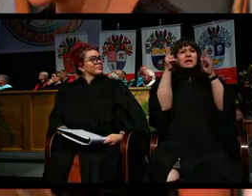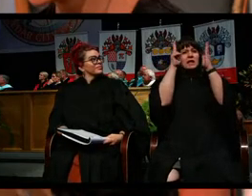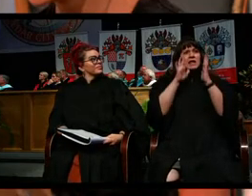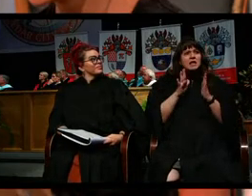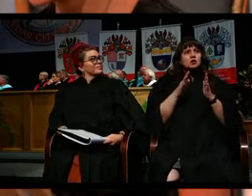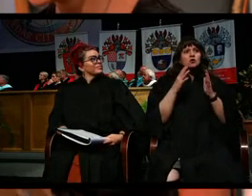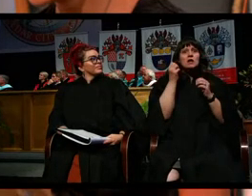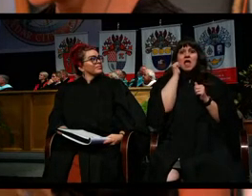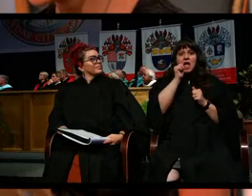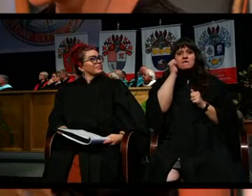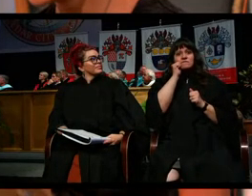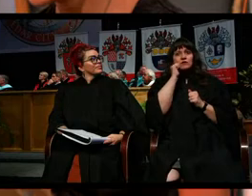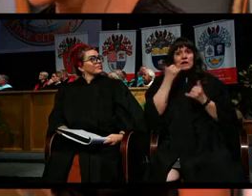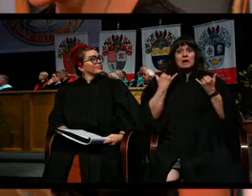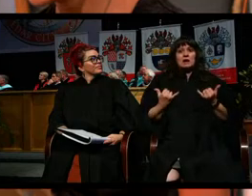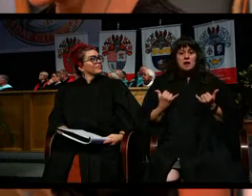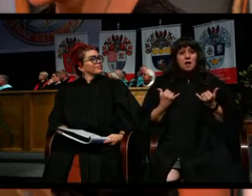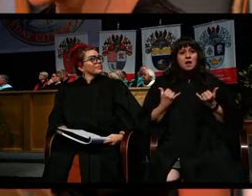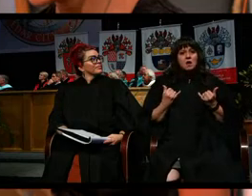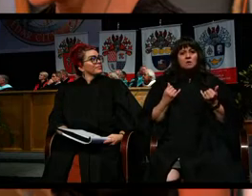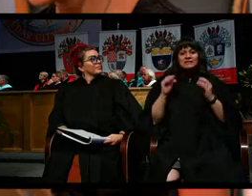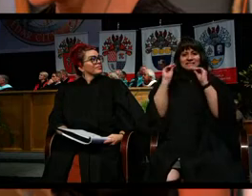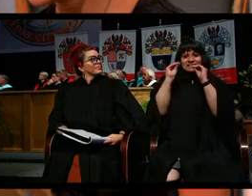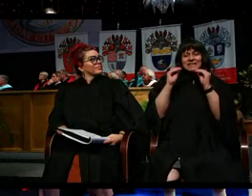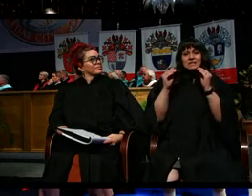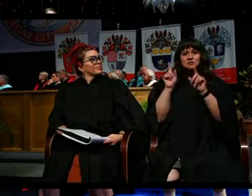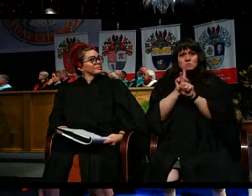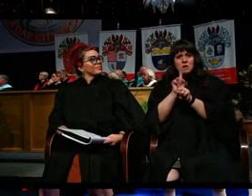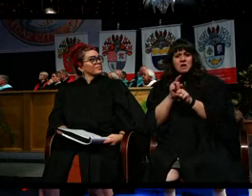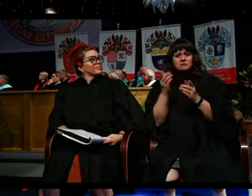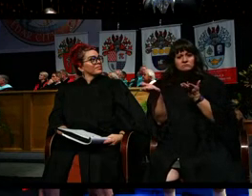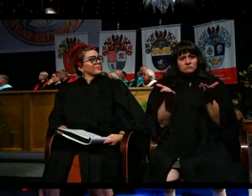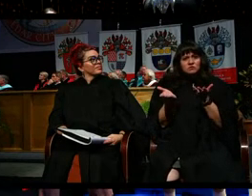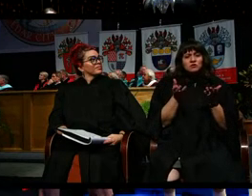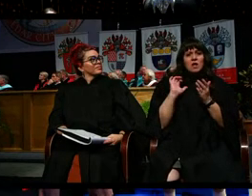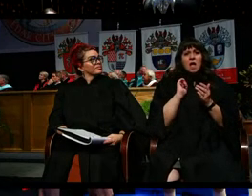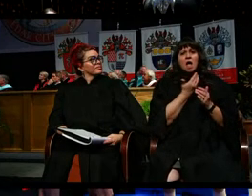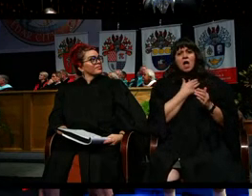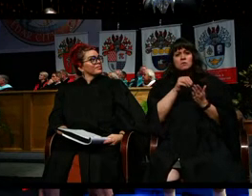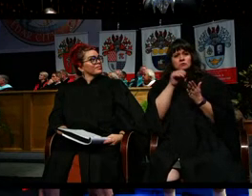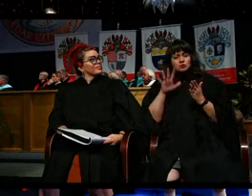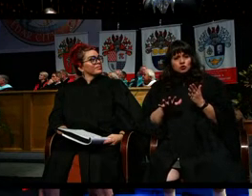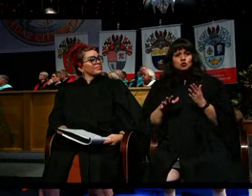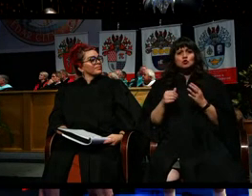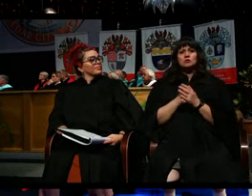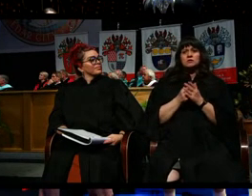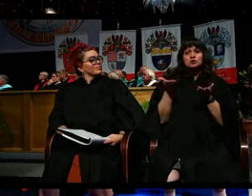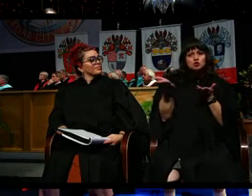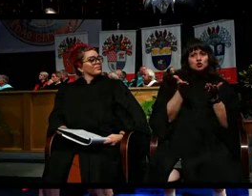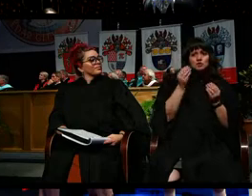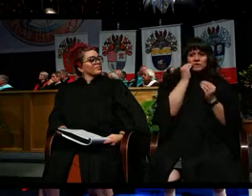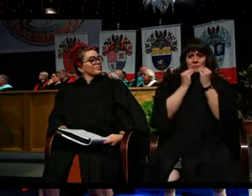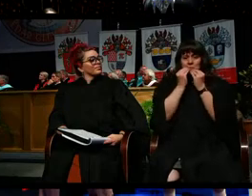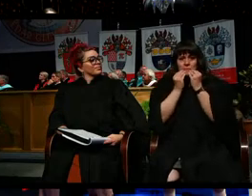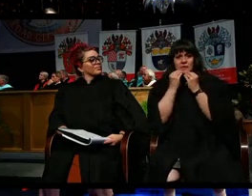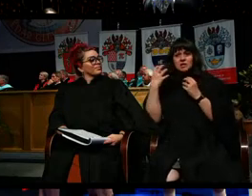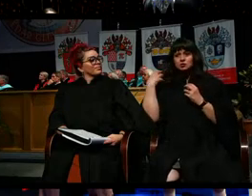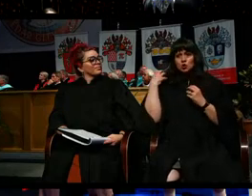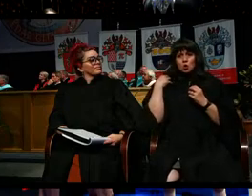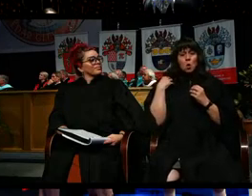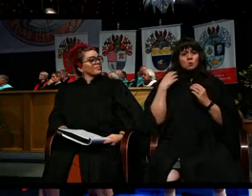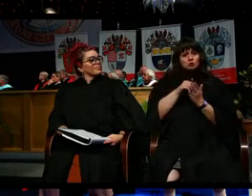and mentoring and serving our students. We see heroes beautifying campus, serving meals, and coaching our student